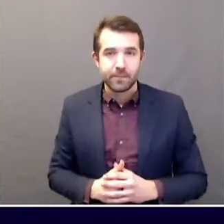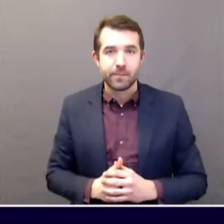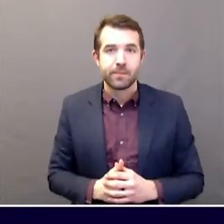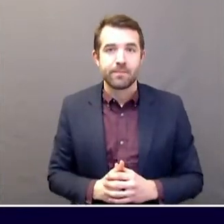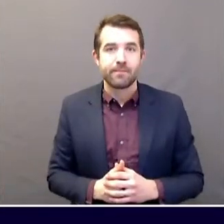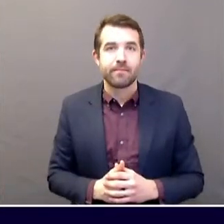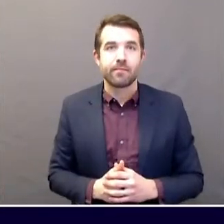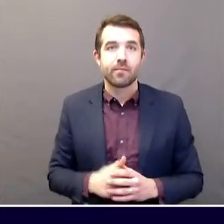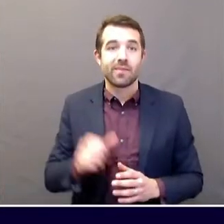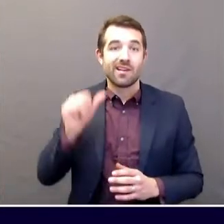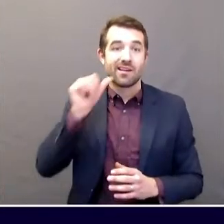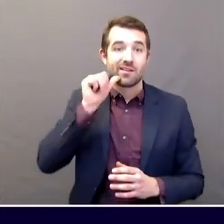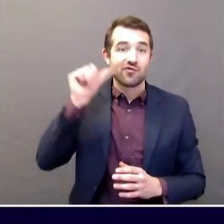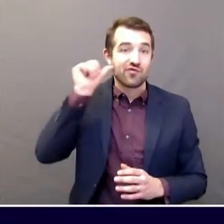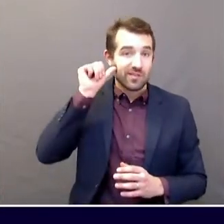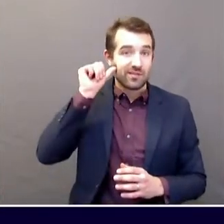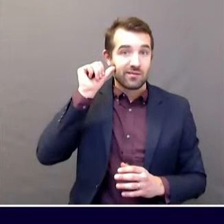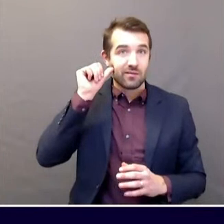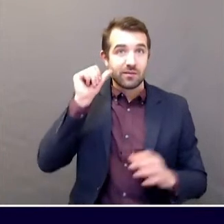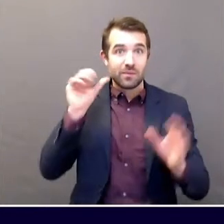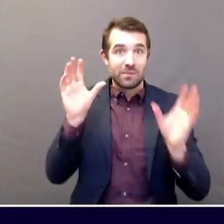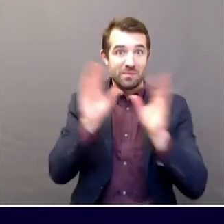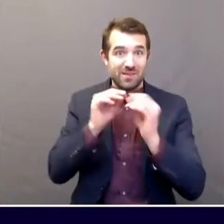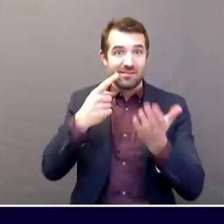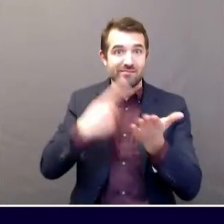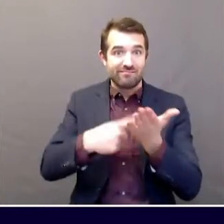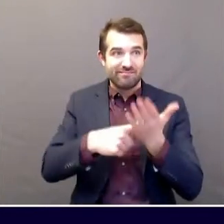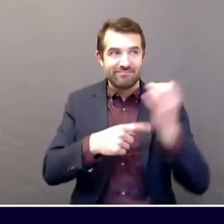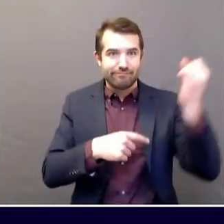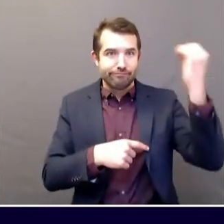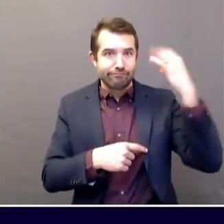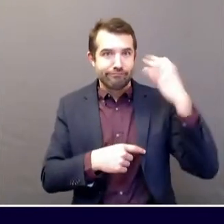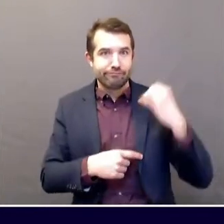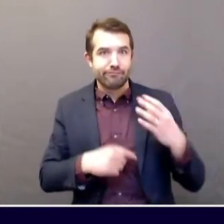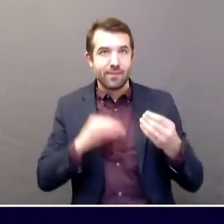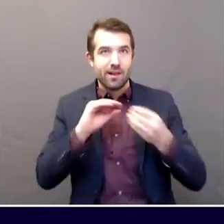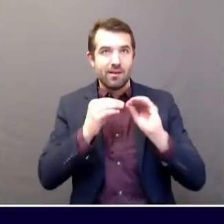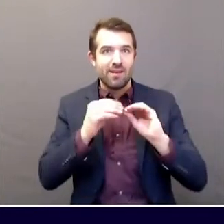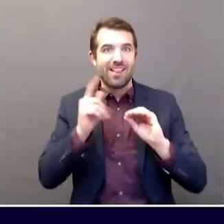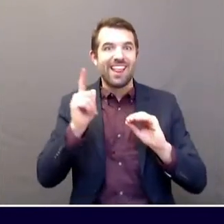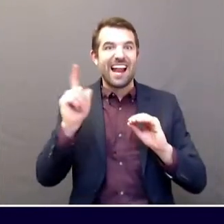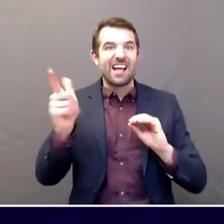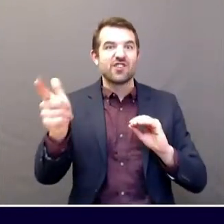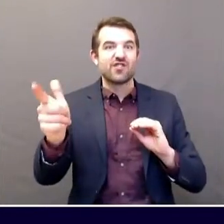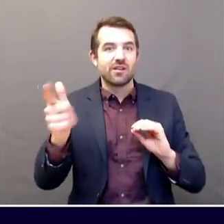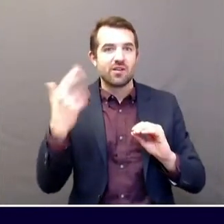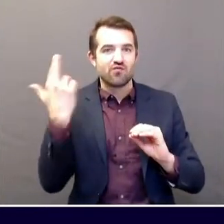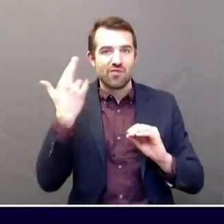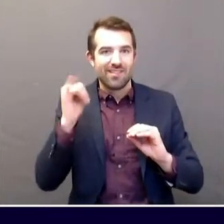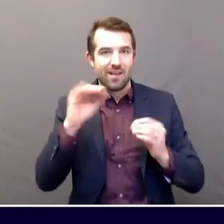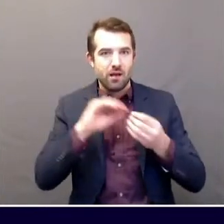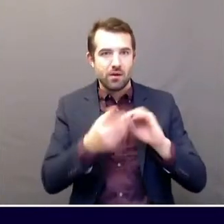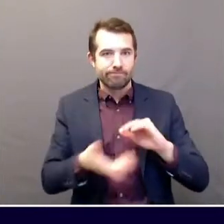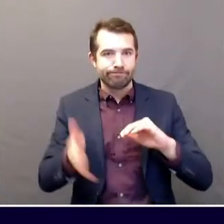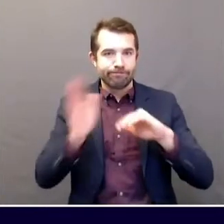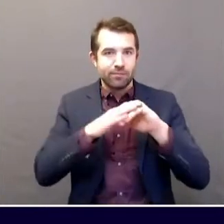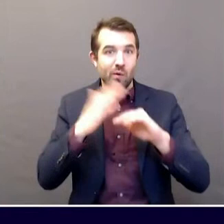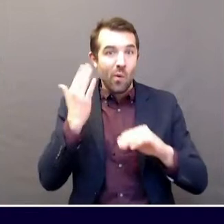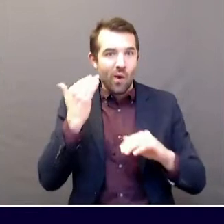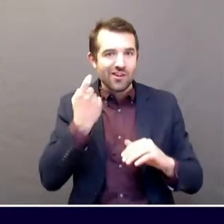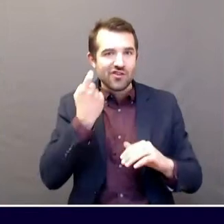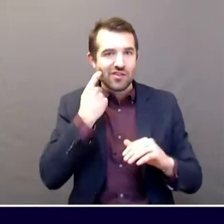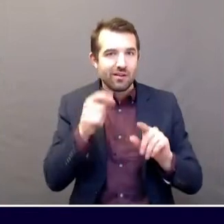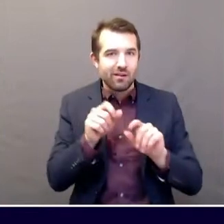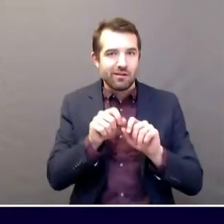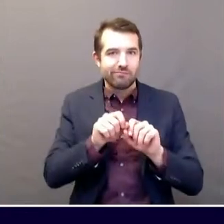number yesterday at a briefing, and then a little bit later that number was increased because we had just sent a batch. So we will get you that number.